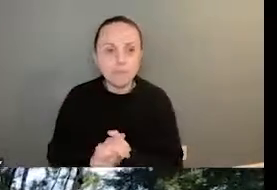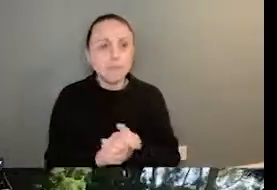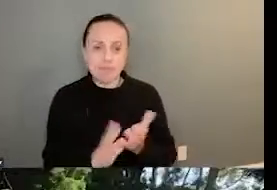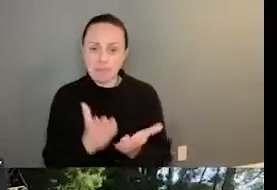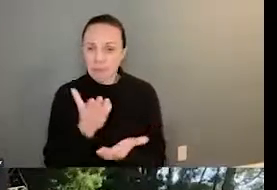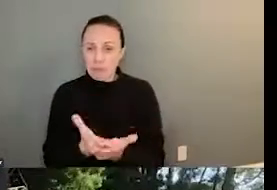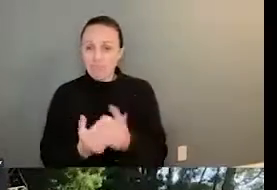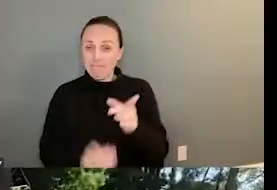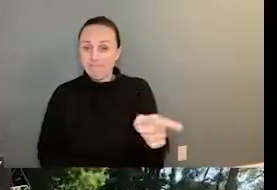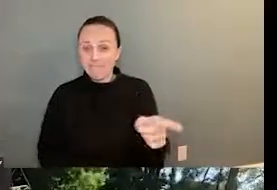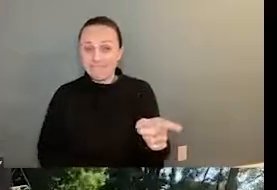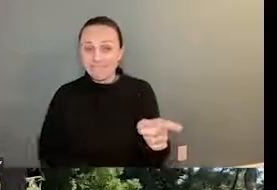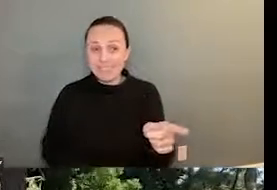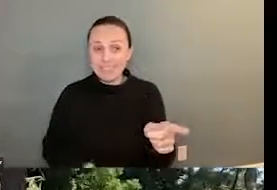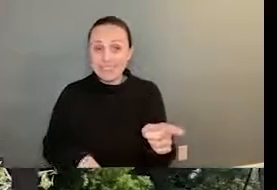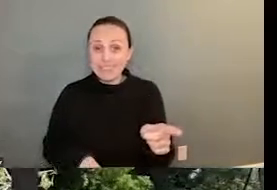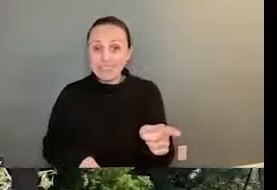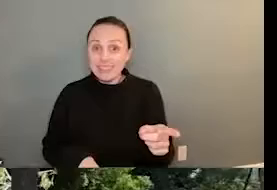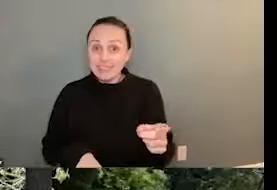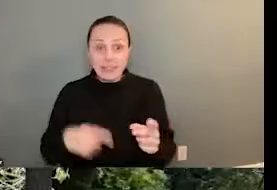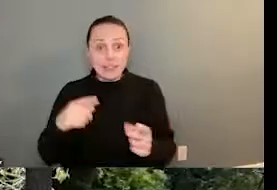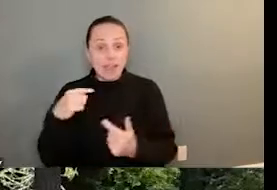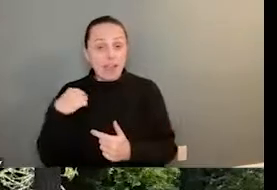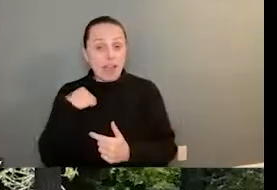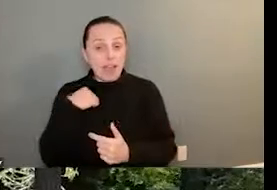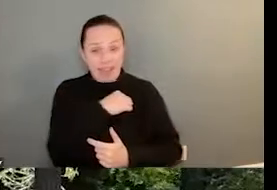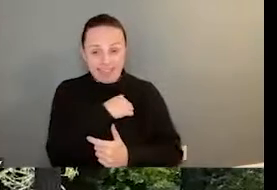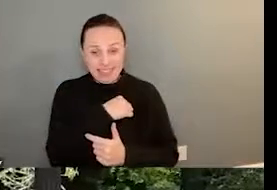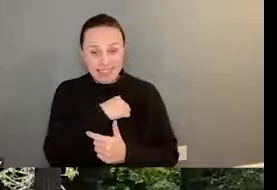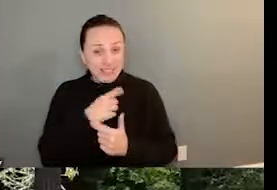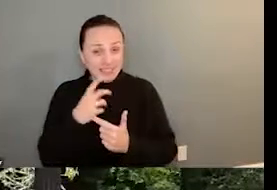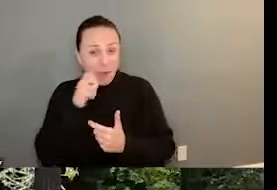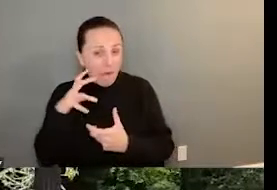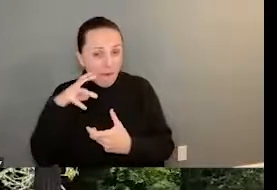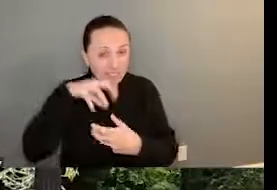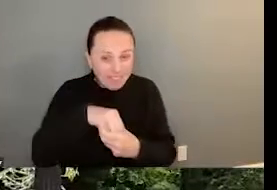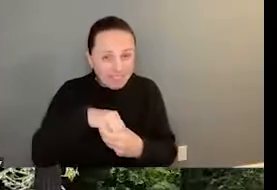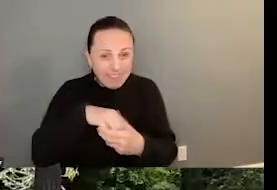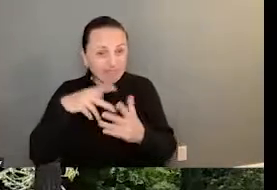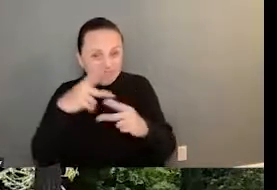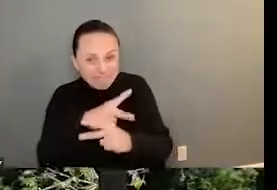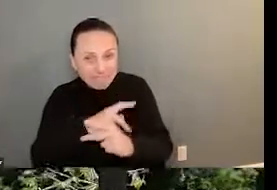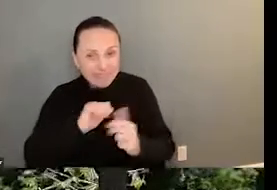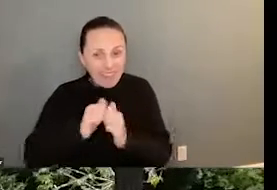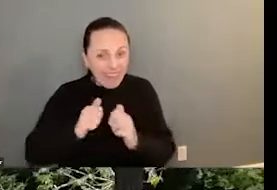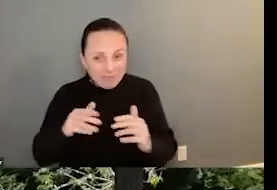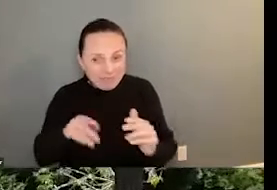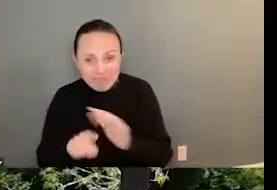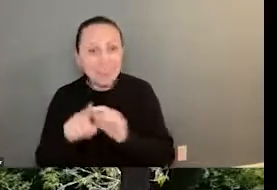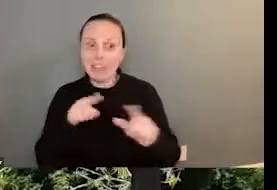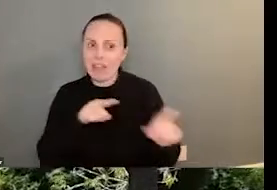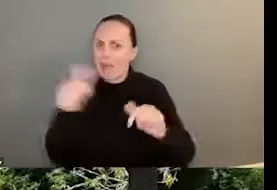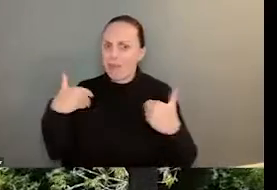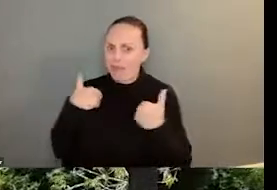visual representation, it is quite difficult for us to take ourselves out of the equation when all of the other organisms around us clearly